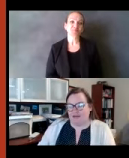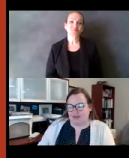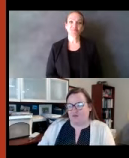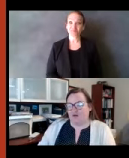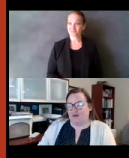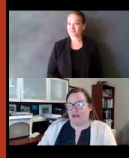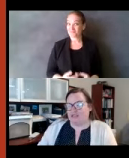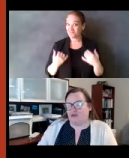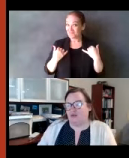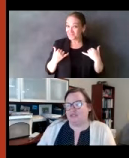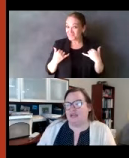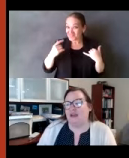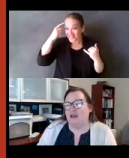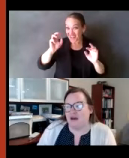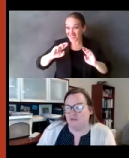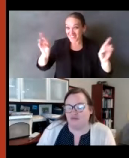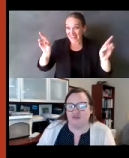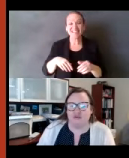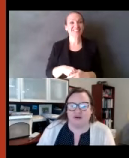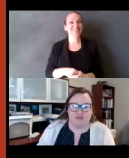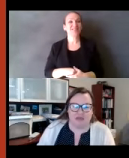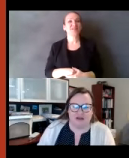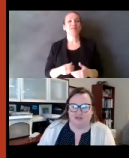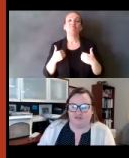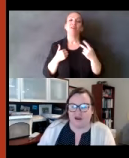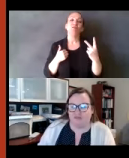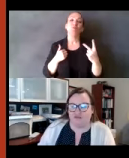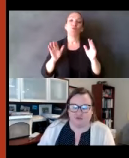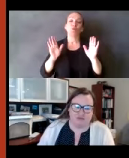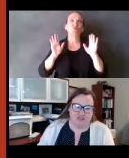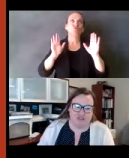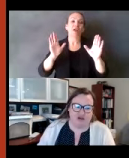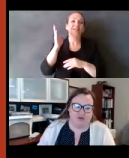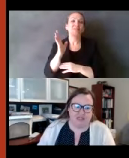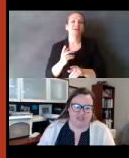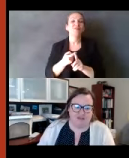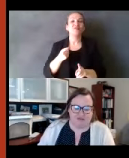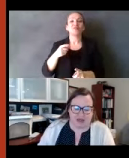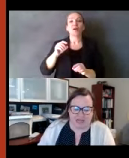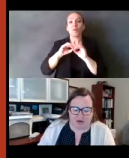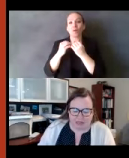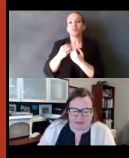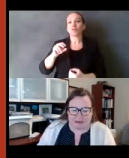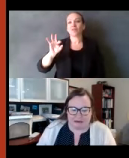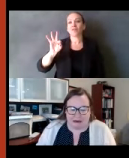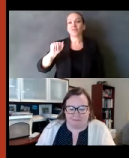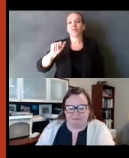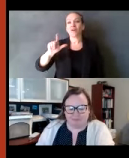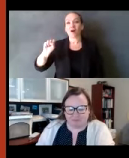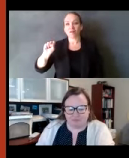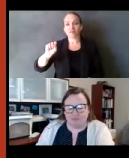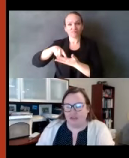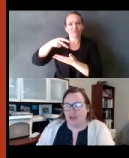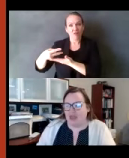Okay, I think we're ready. So today we have two great speakers from the Falls Prevention Coalition of Nevada County.